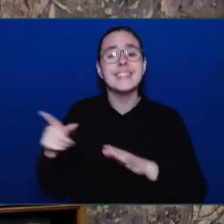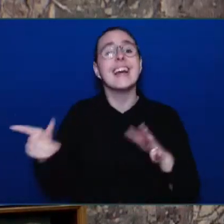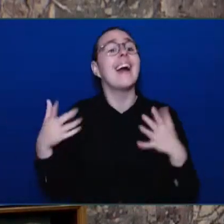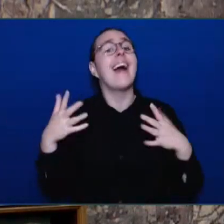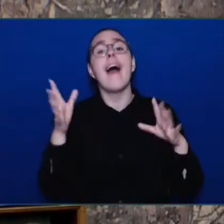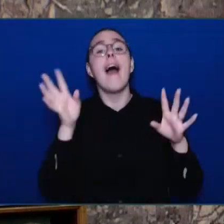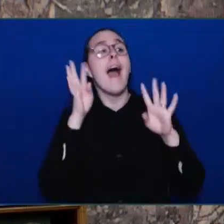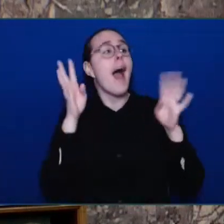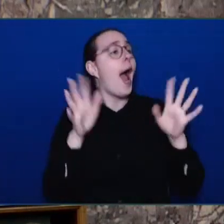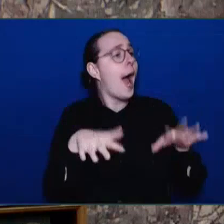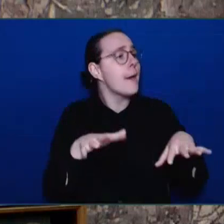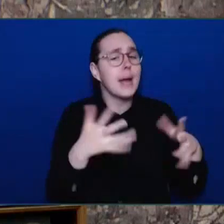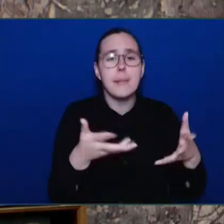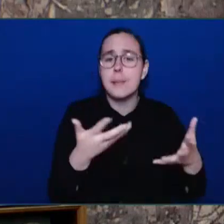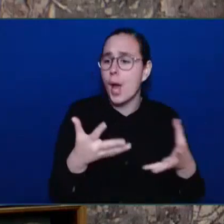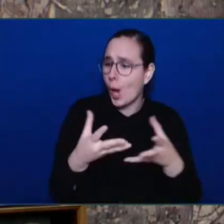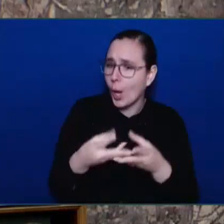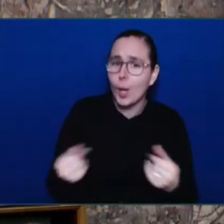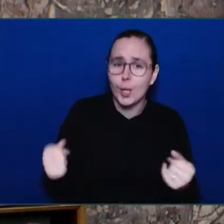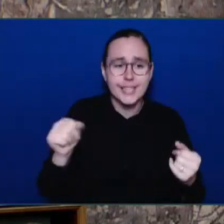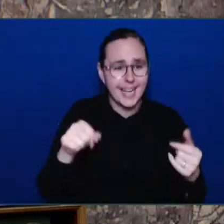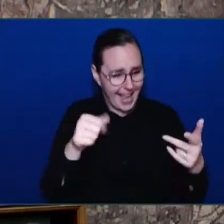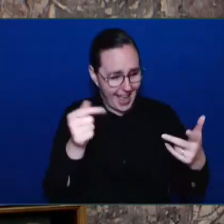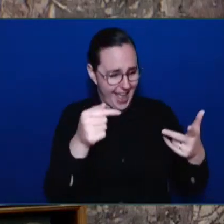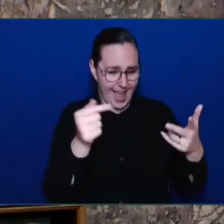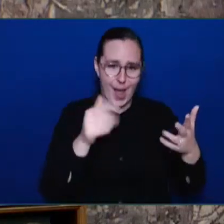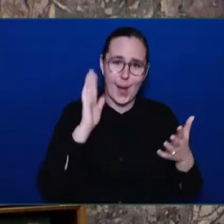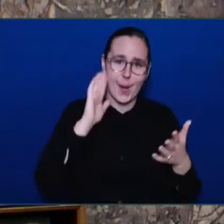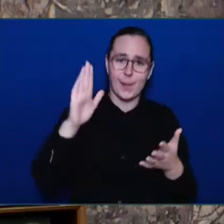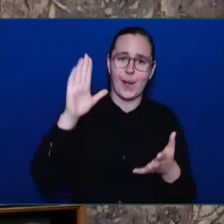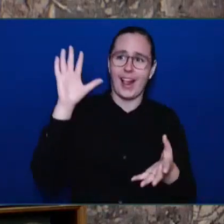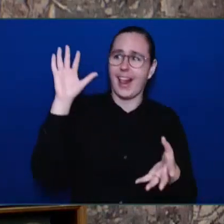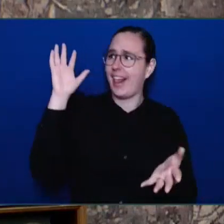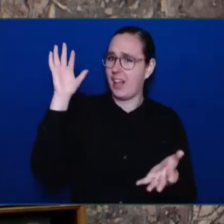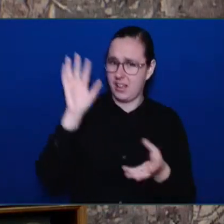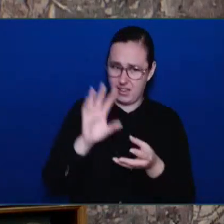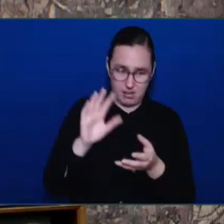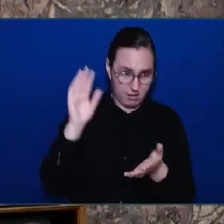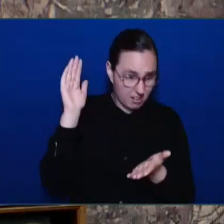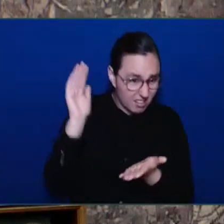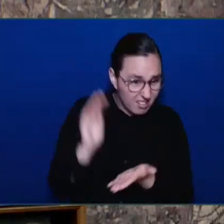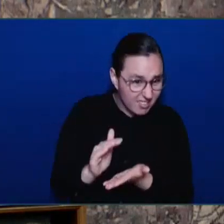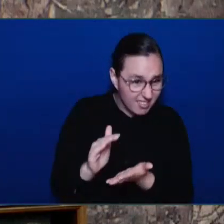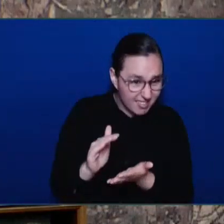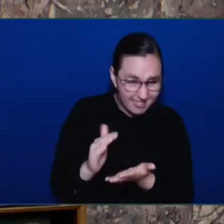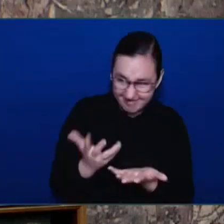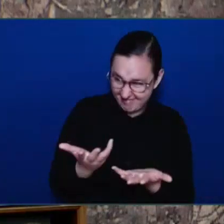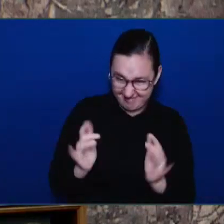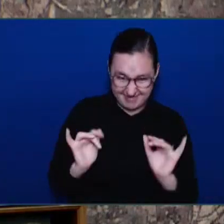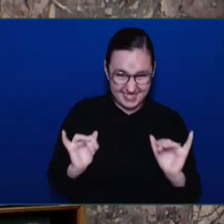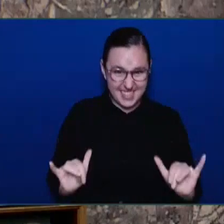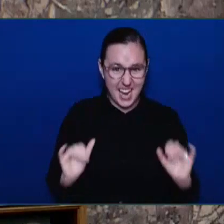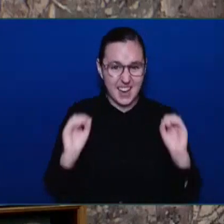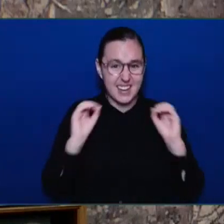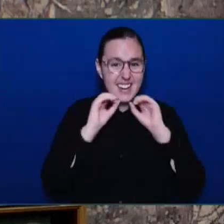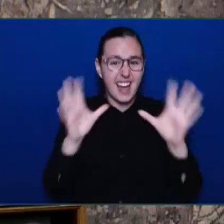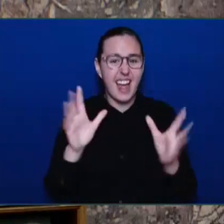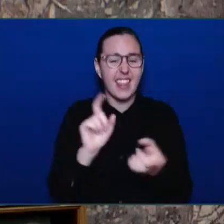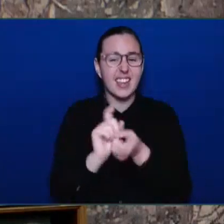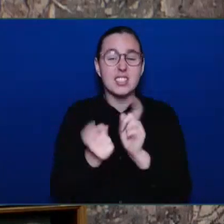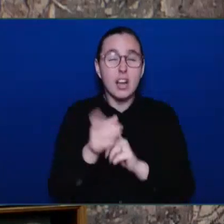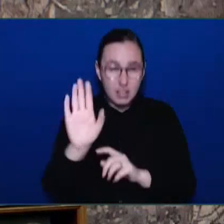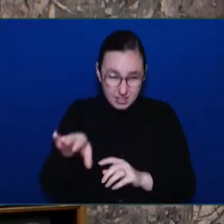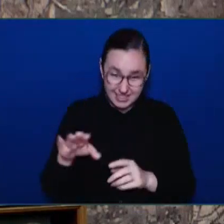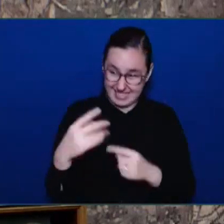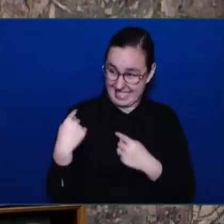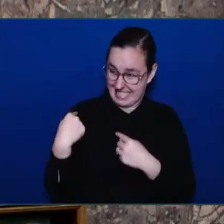And then, since then, more than 900 British Columbians have been attacked by violent random assaults in the